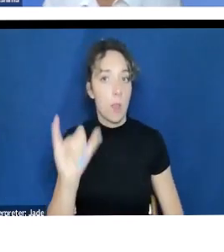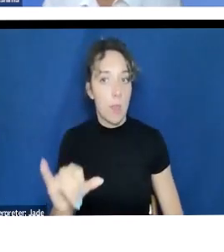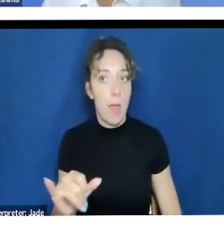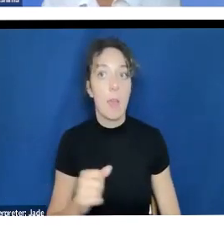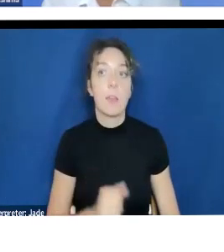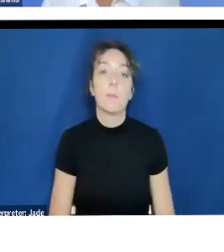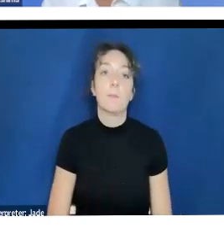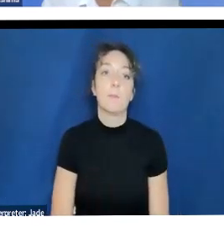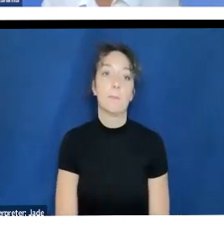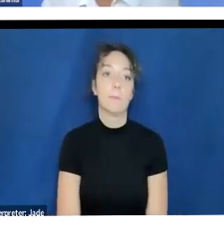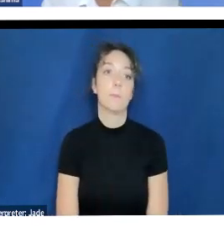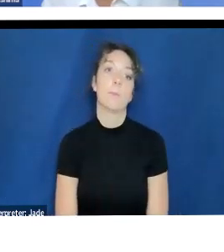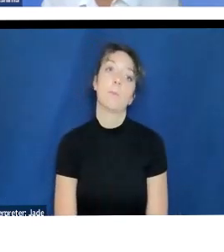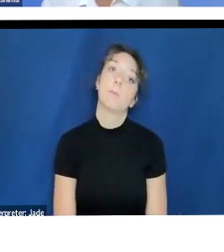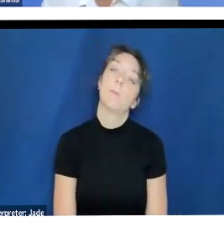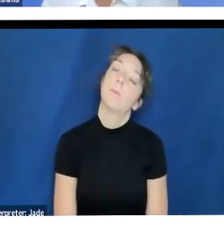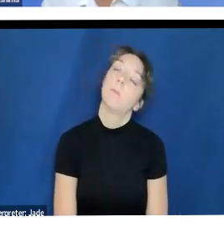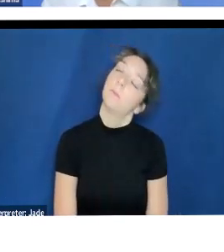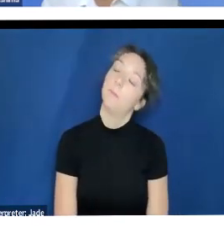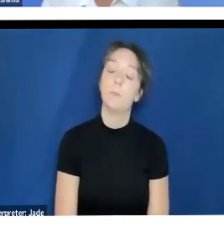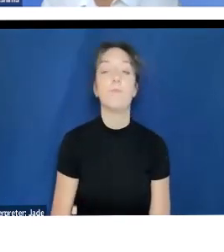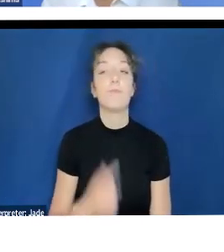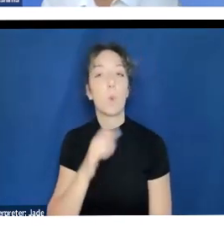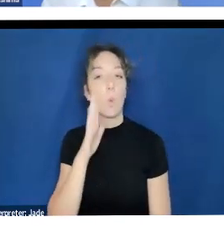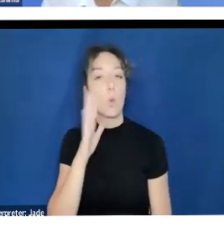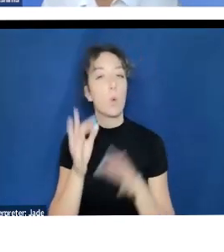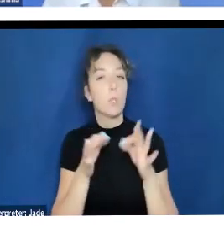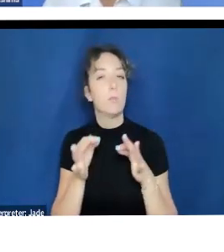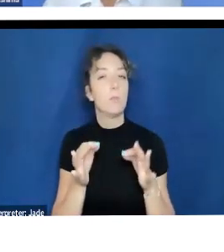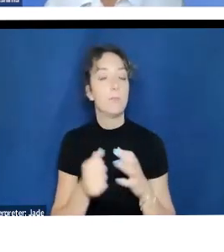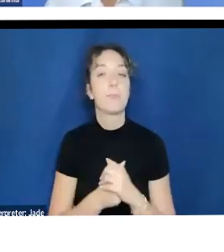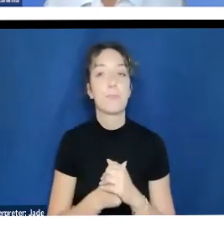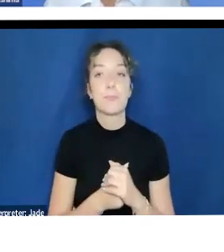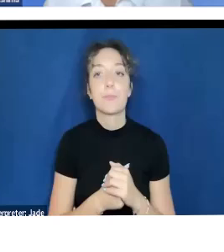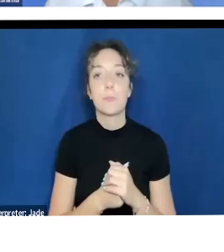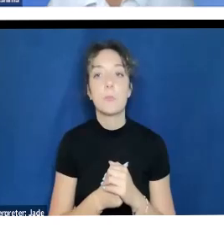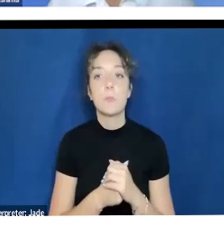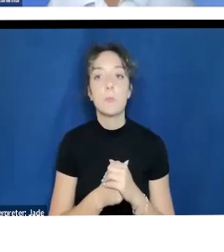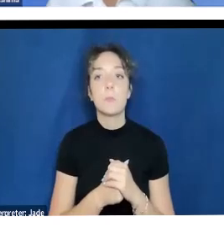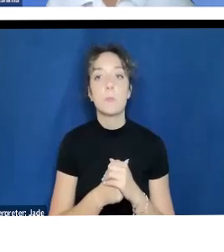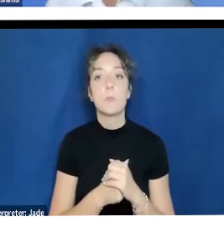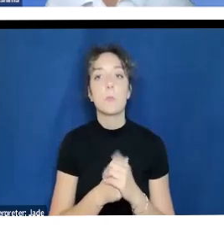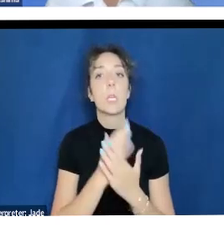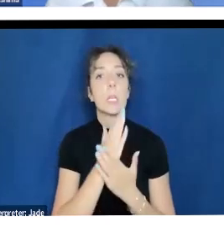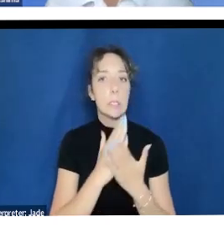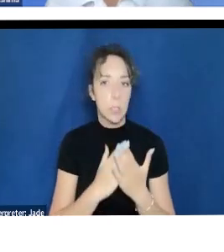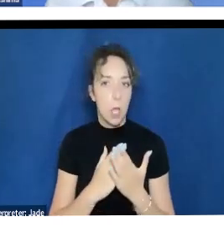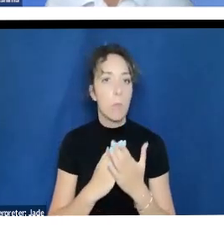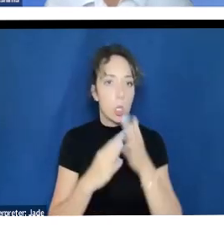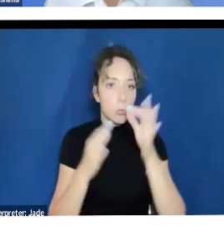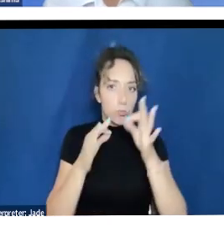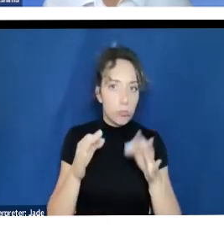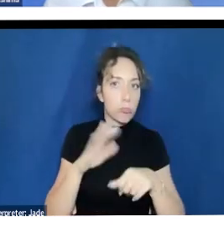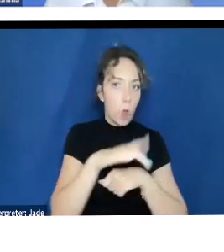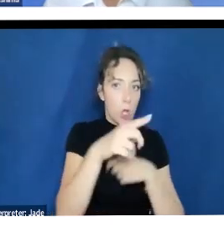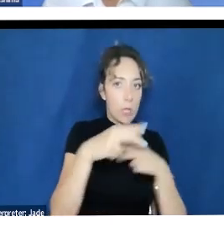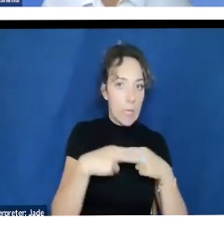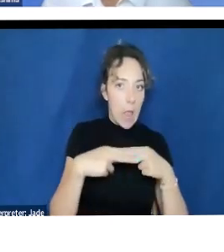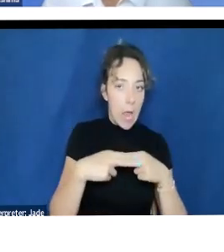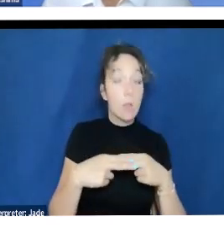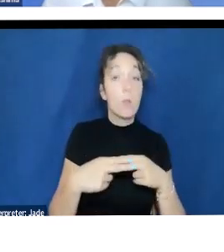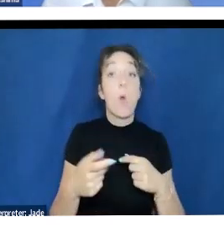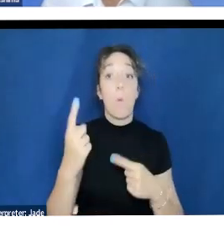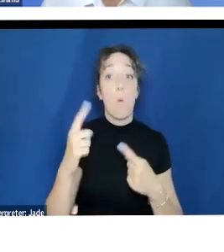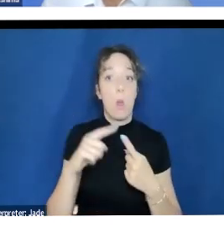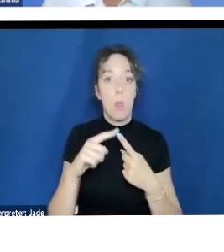which we will get to, and some of them are articulated on this slide. One, I'm taking